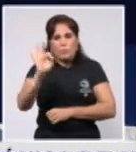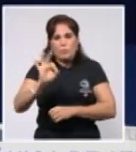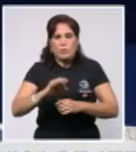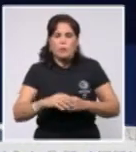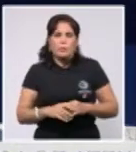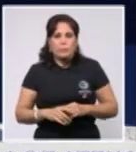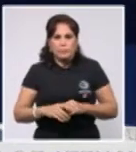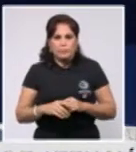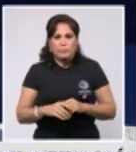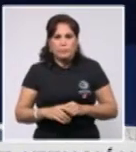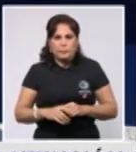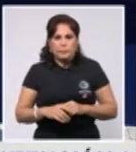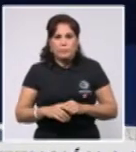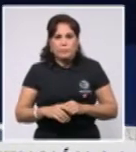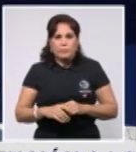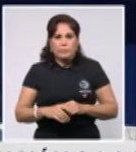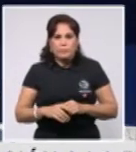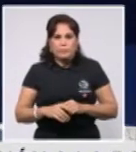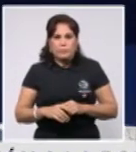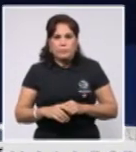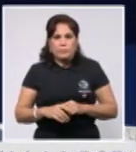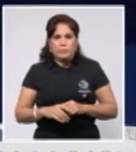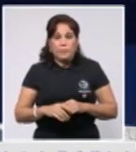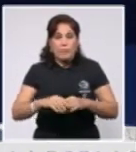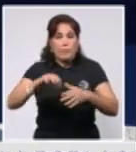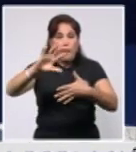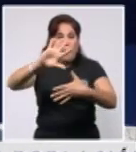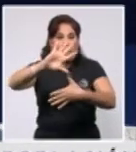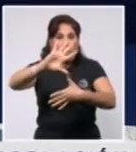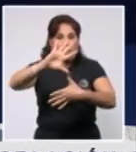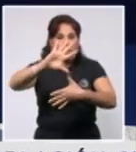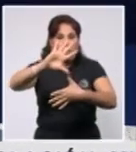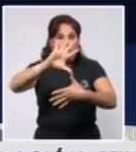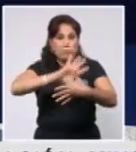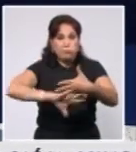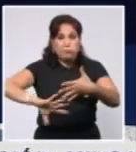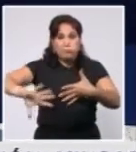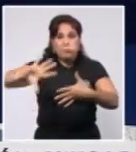3.08%. The region of the Americas, which accounts for